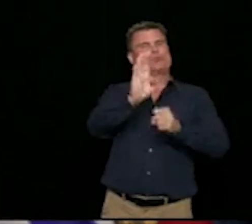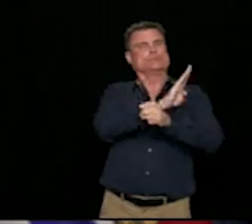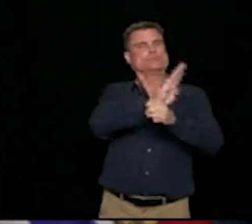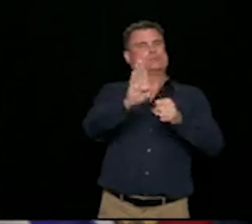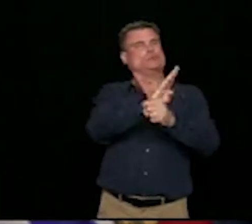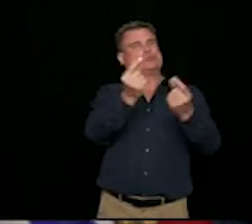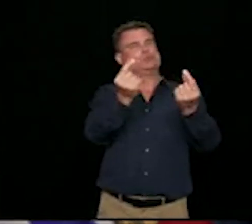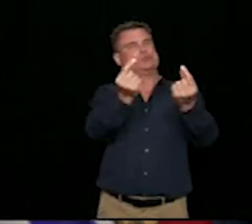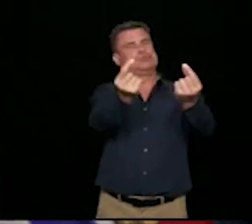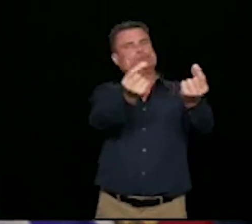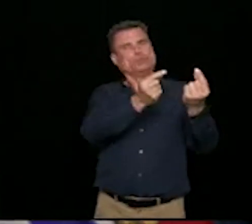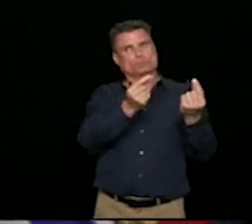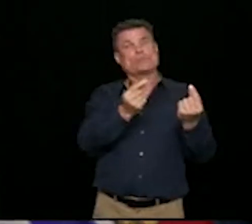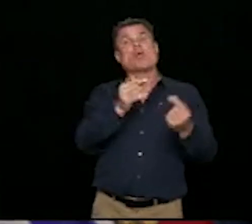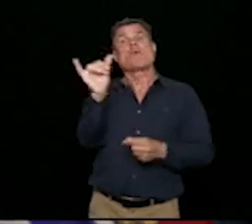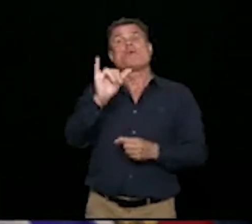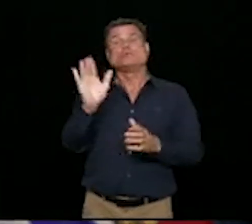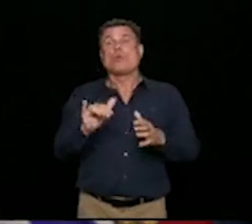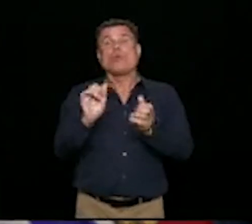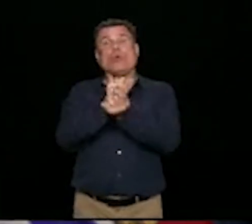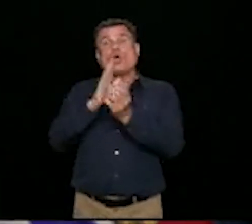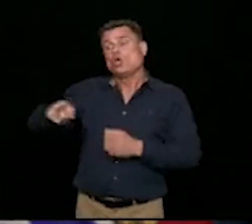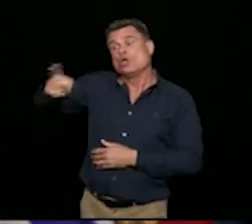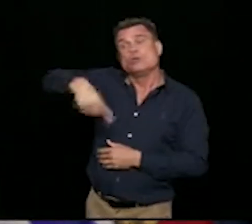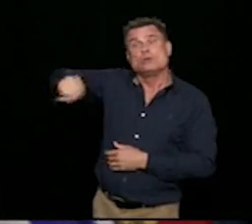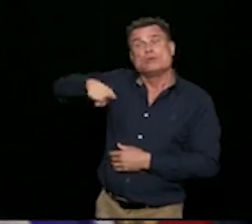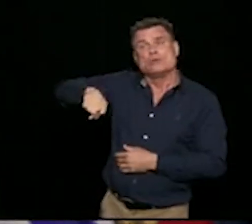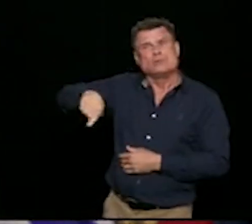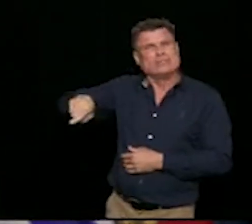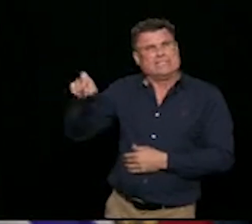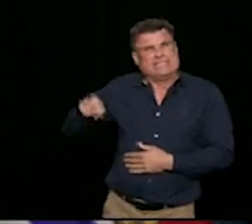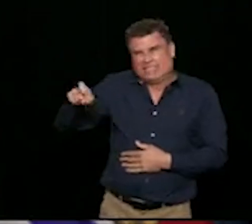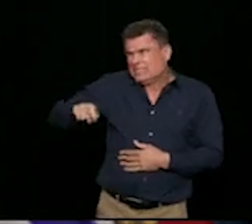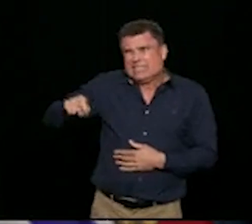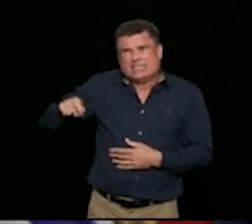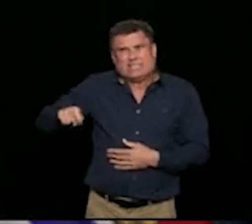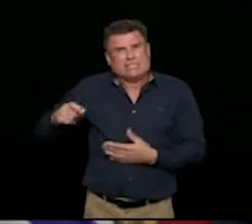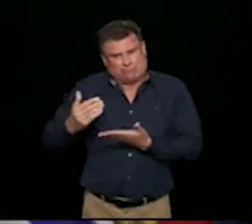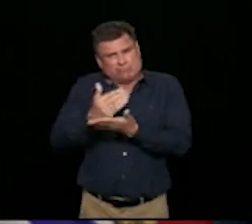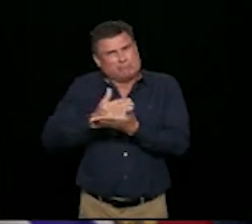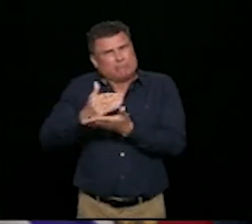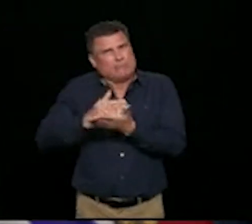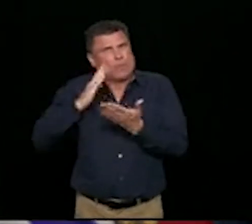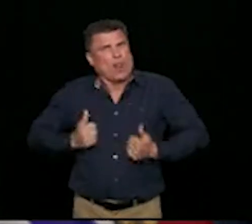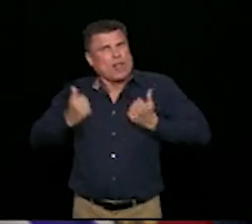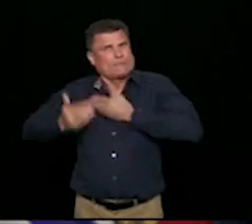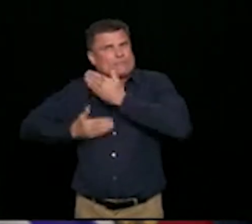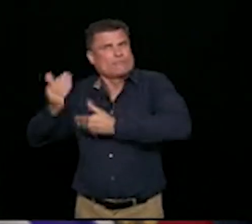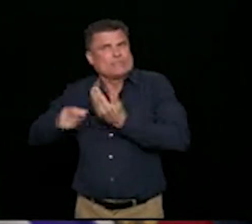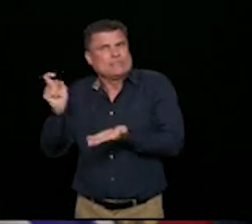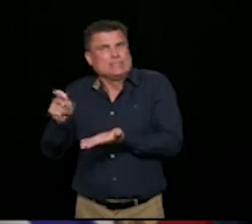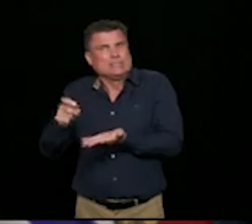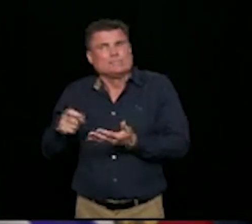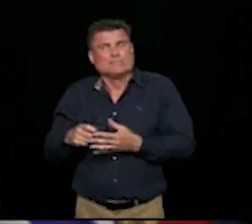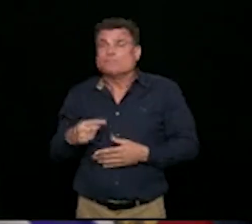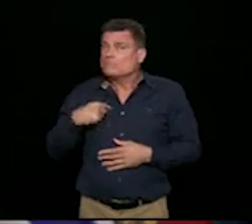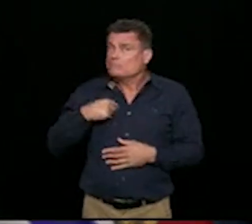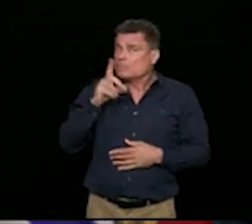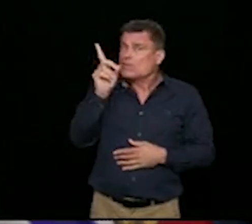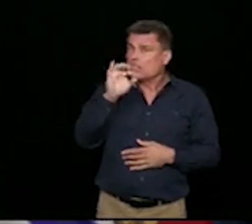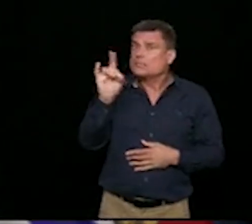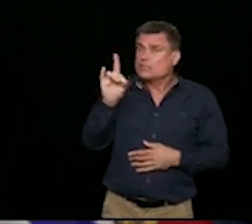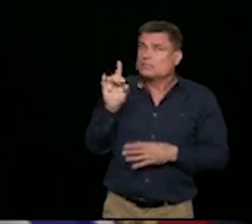customers. And one way to do that is to have those experienced workers to back on their jobs to provide